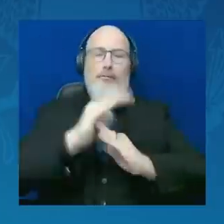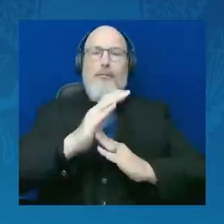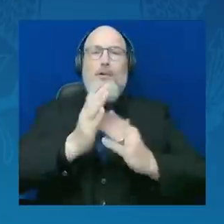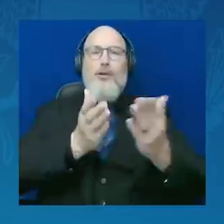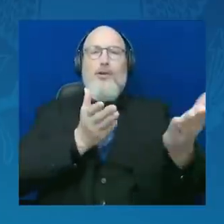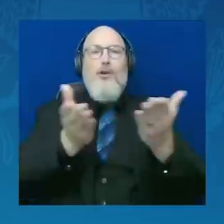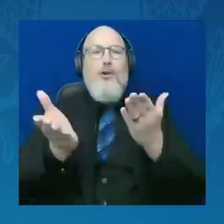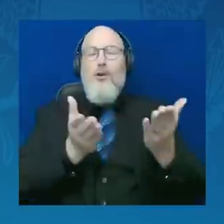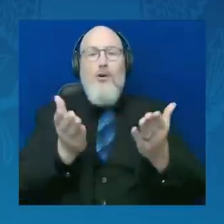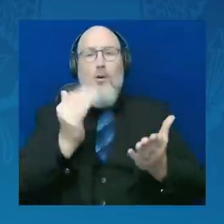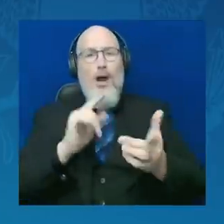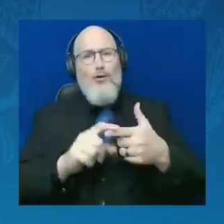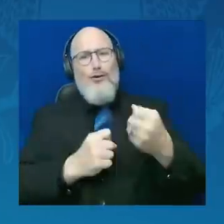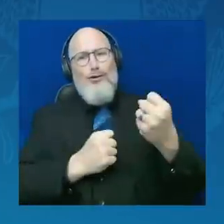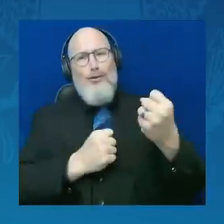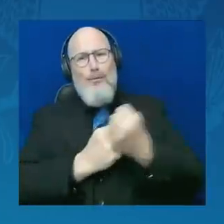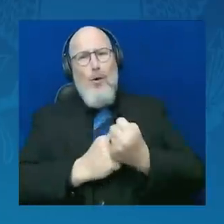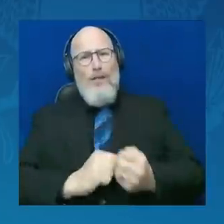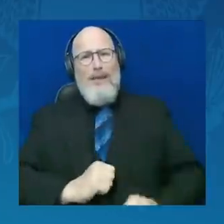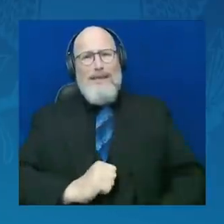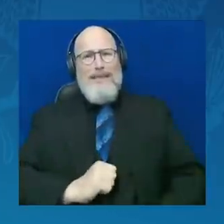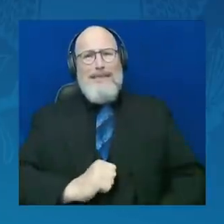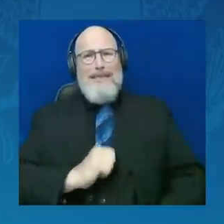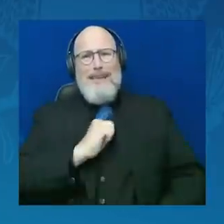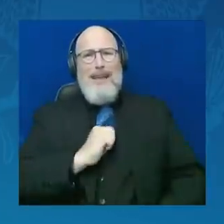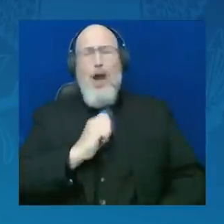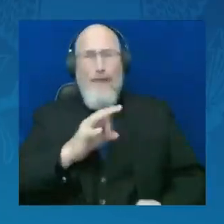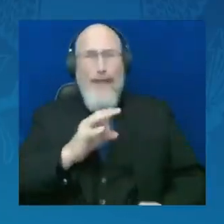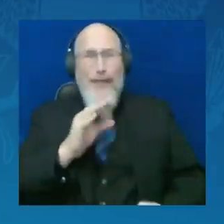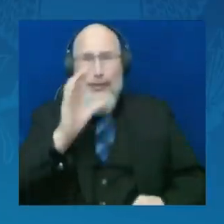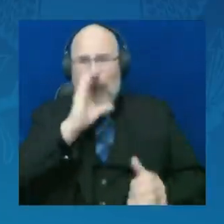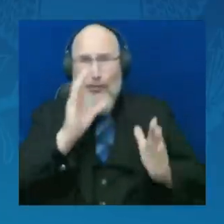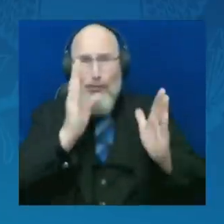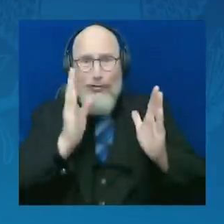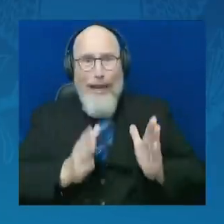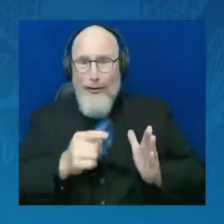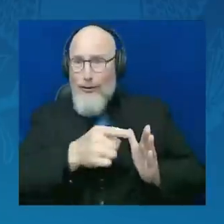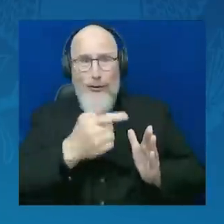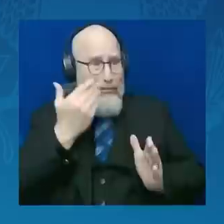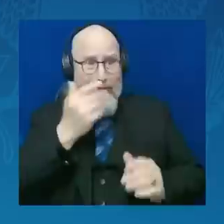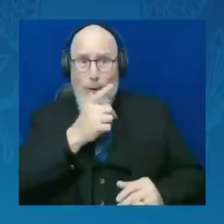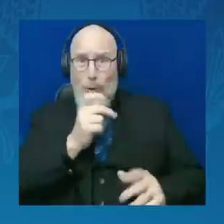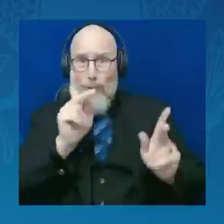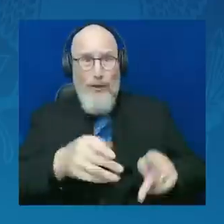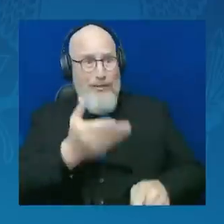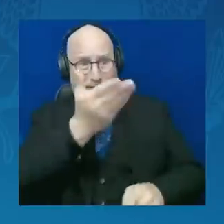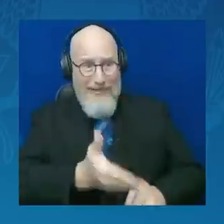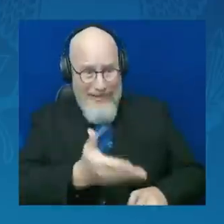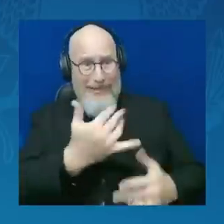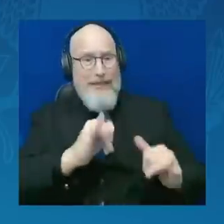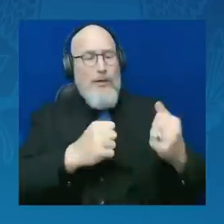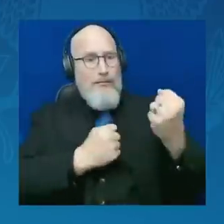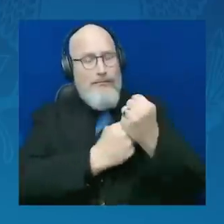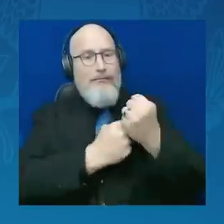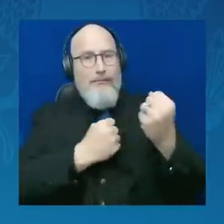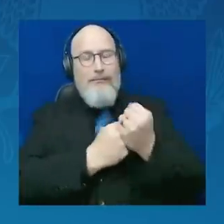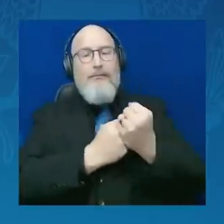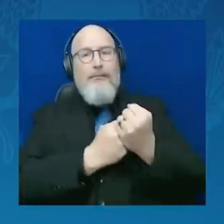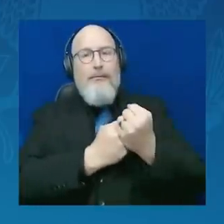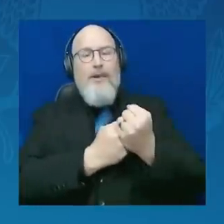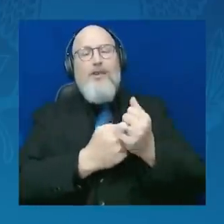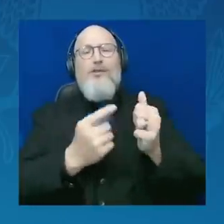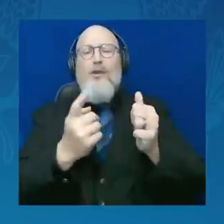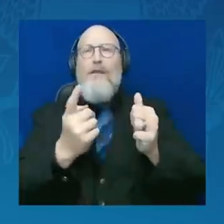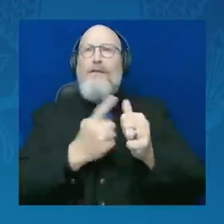perfect strangers. So I first and foremost want to express the thanks for the people of the